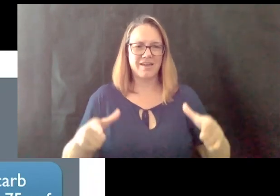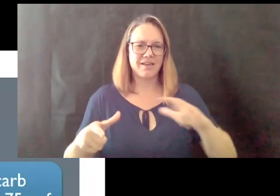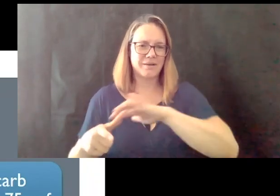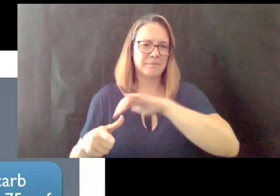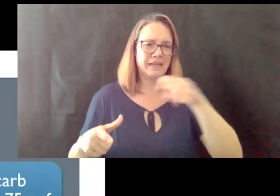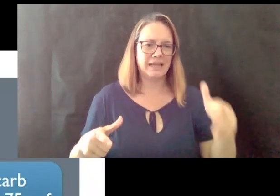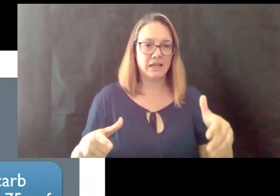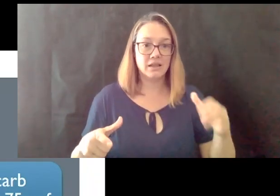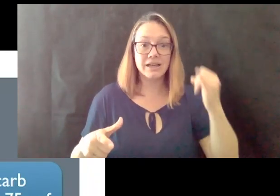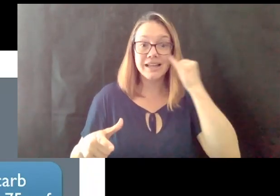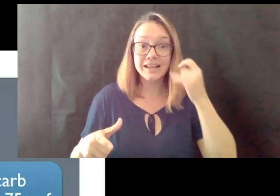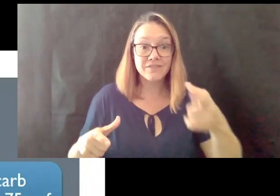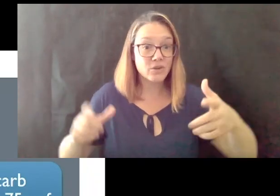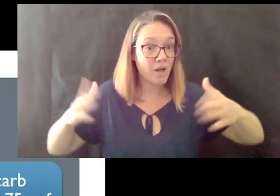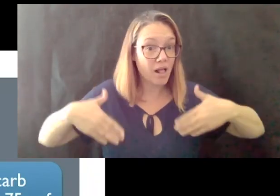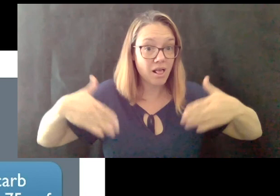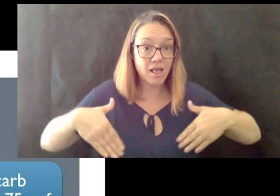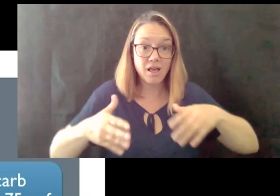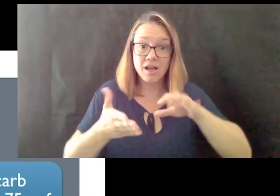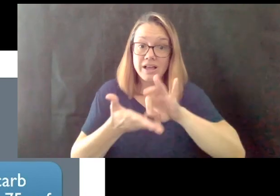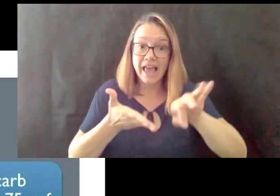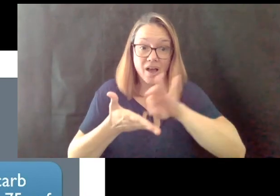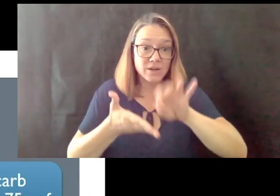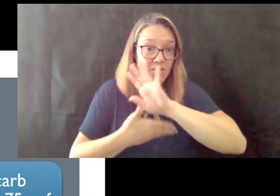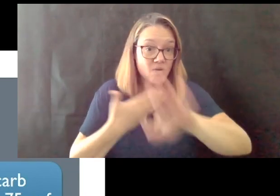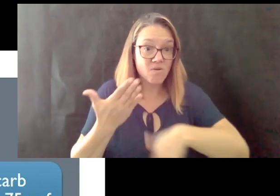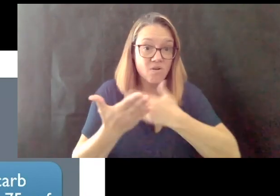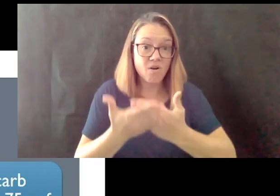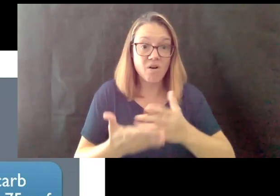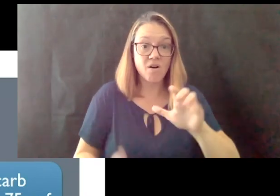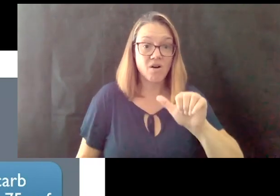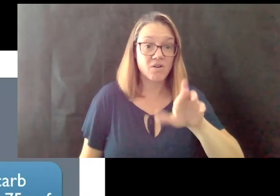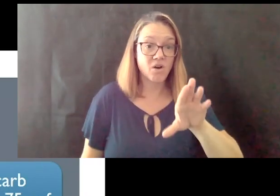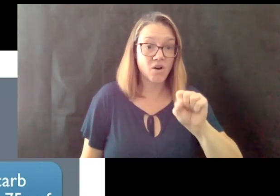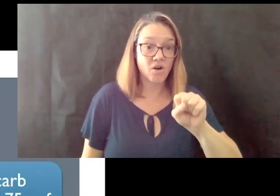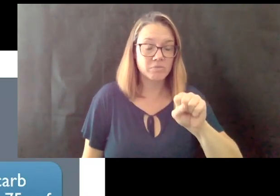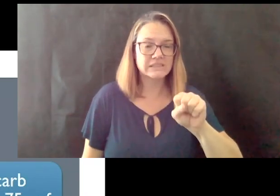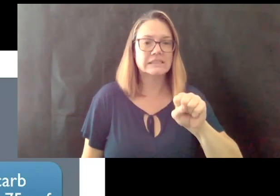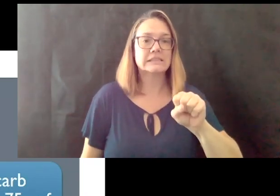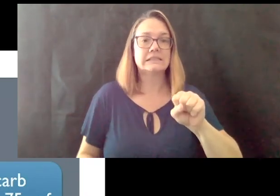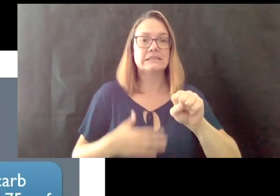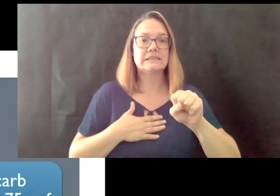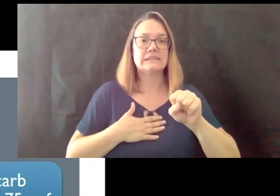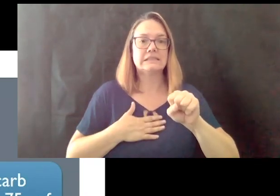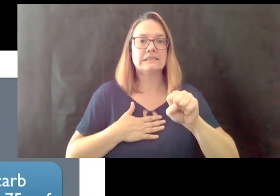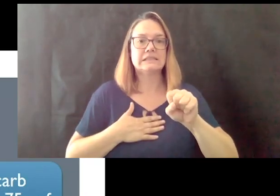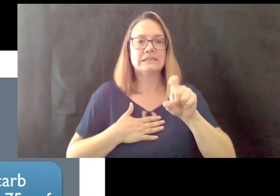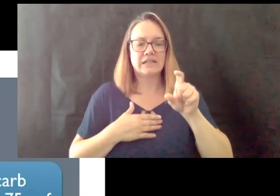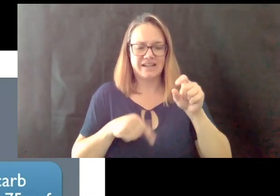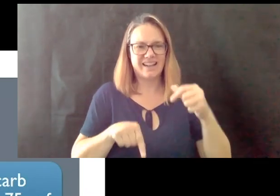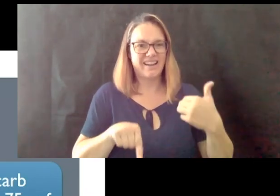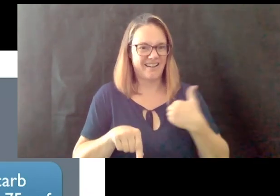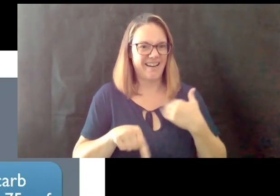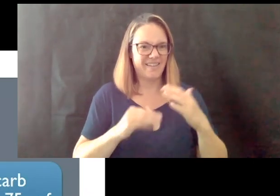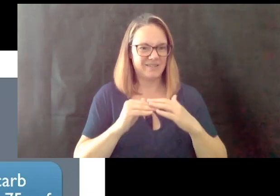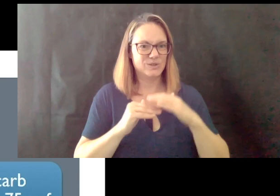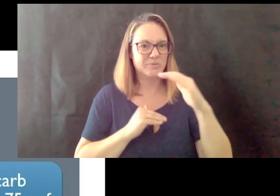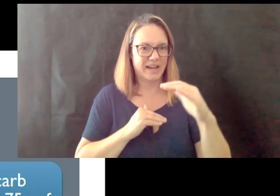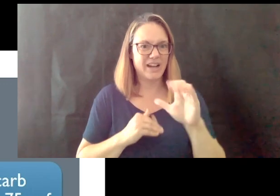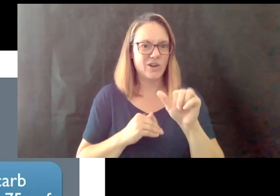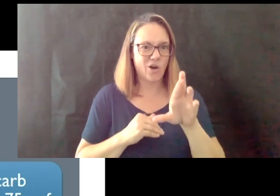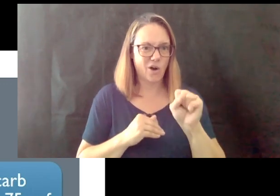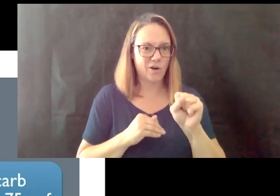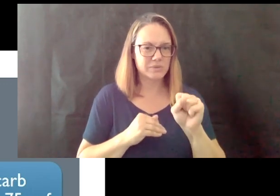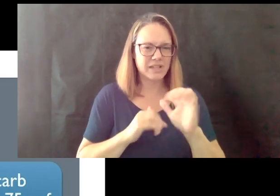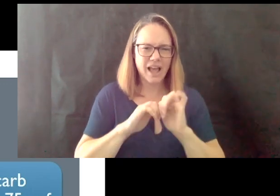So if you're calculating and you're not done adding all your parts yet, we need to think about it and say, okay, I got too many